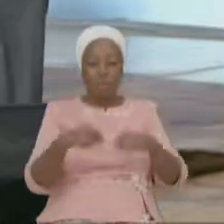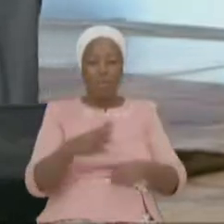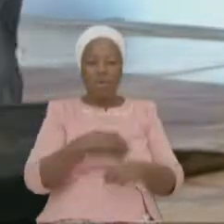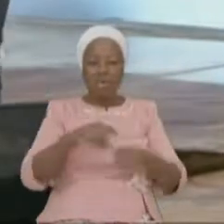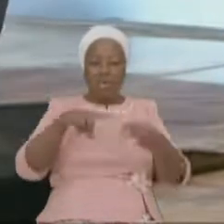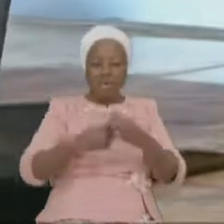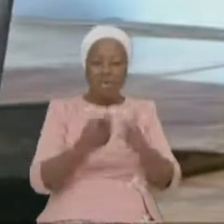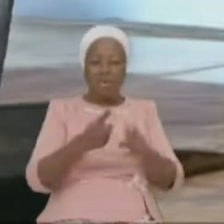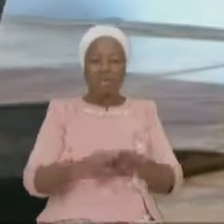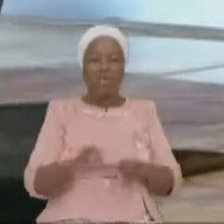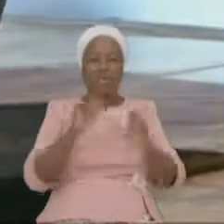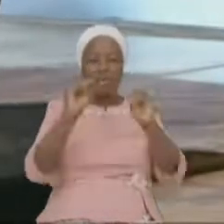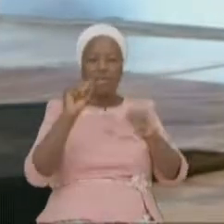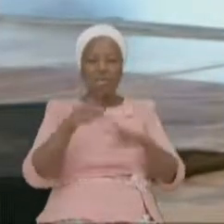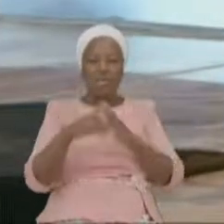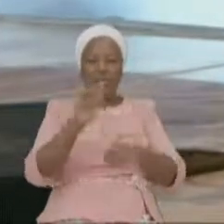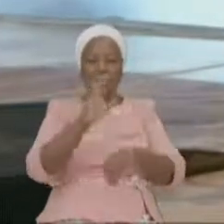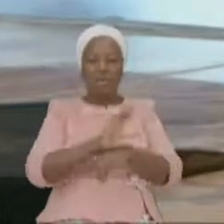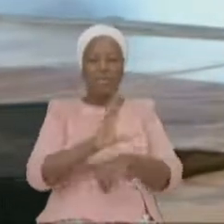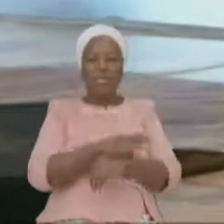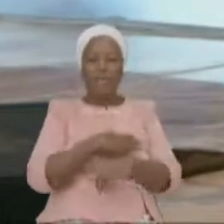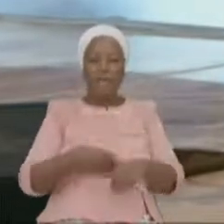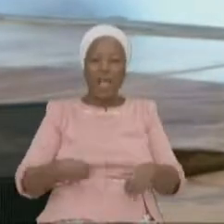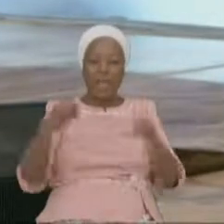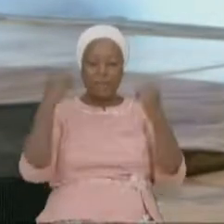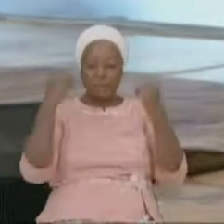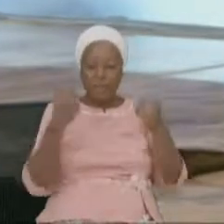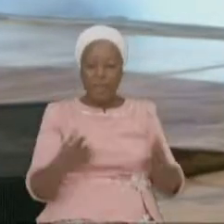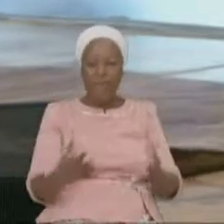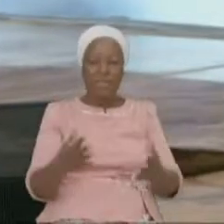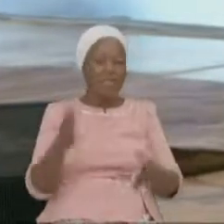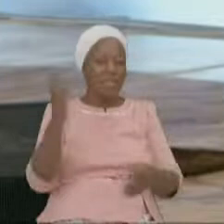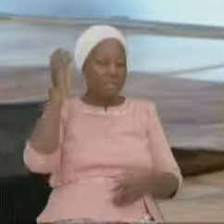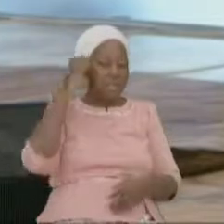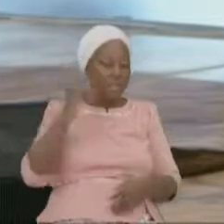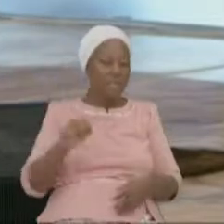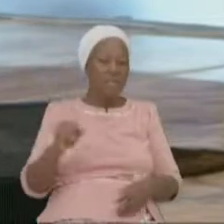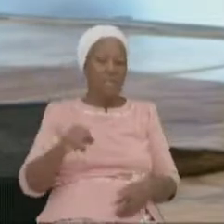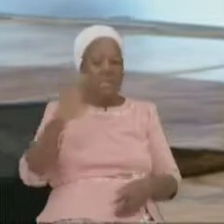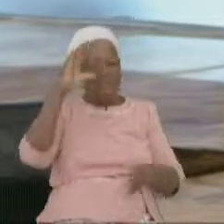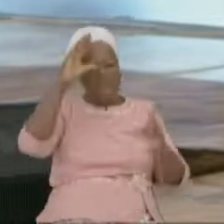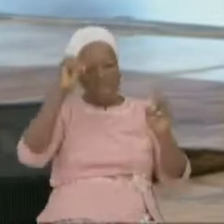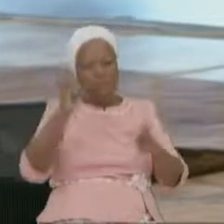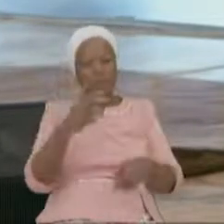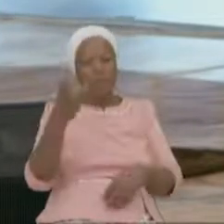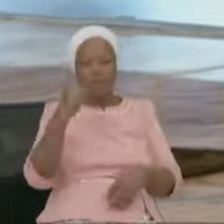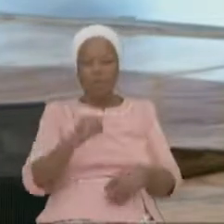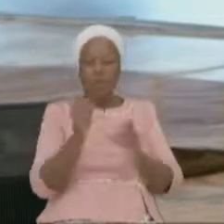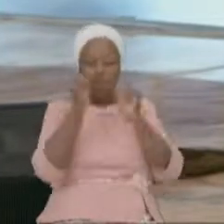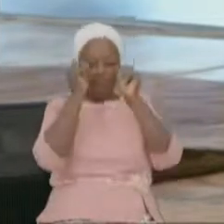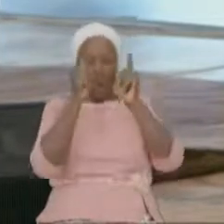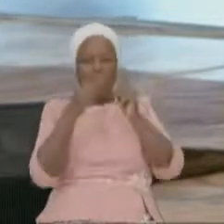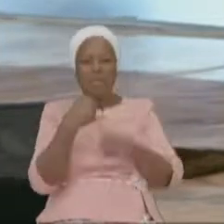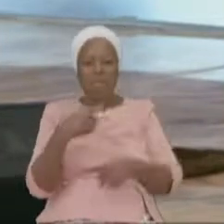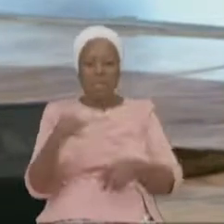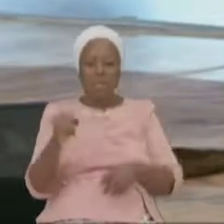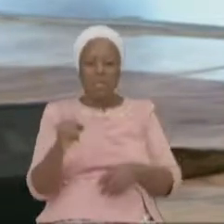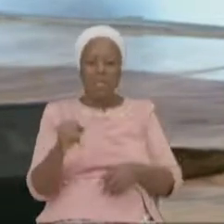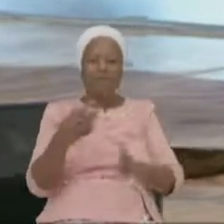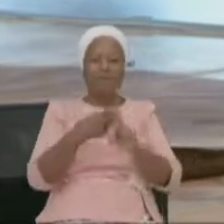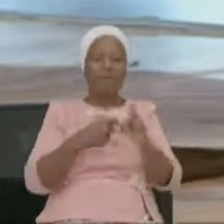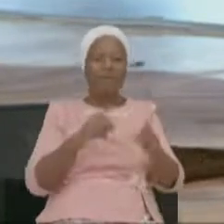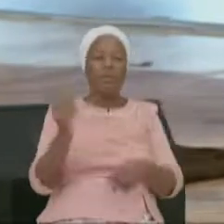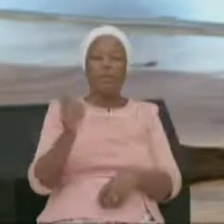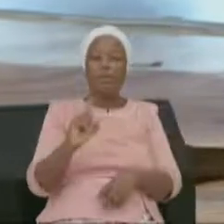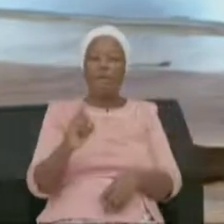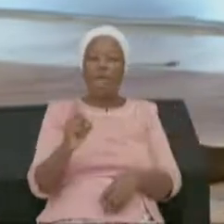the synagogue, and many hearing him were astonished, saying, from